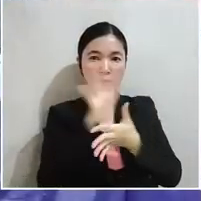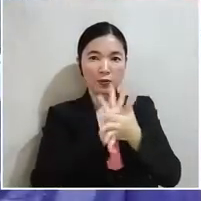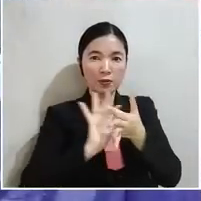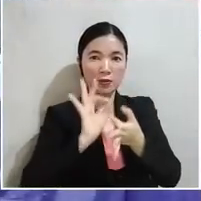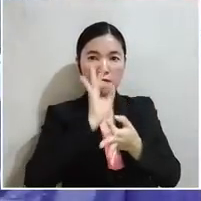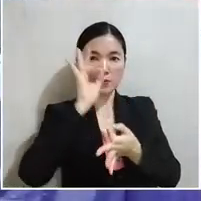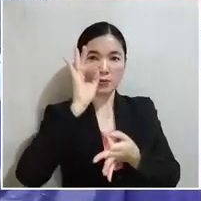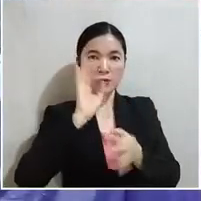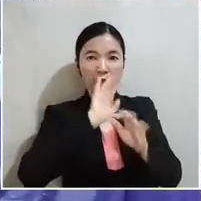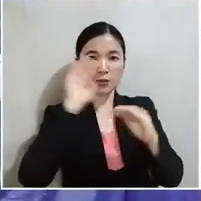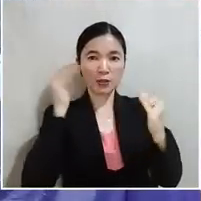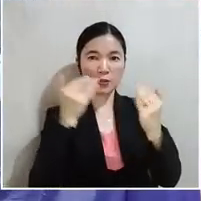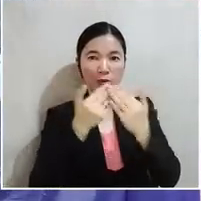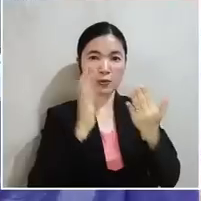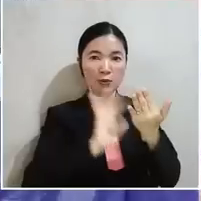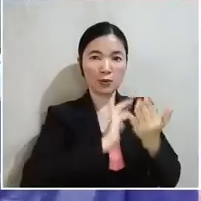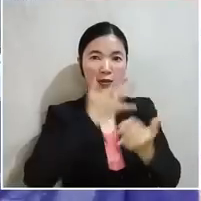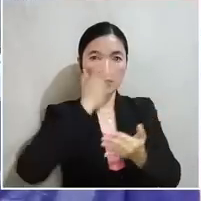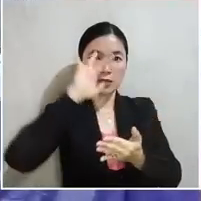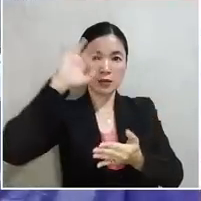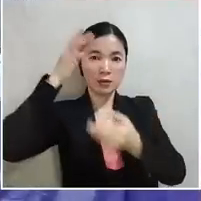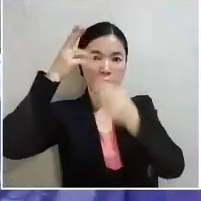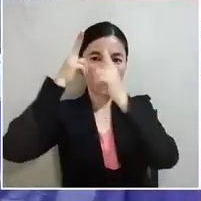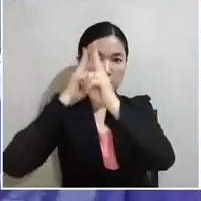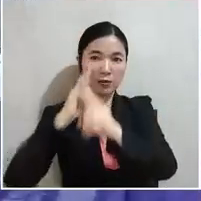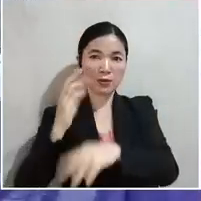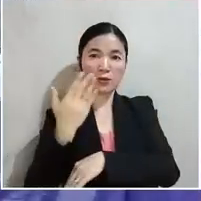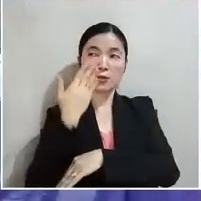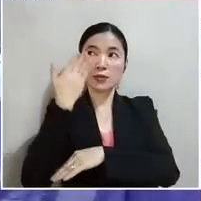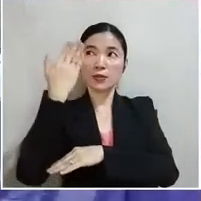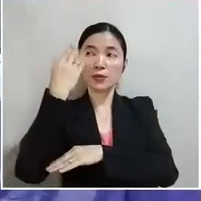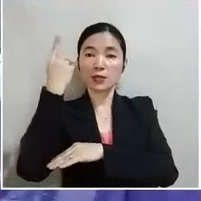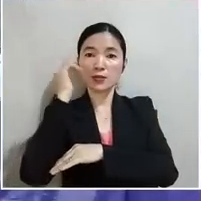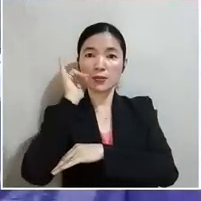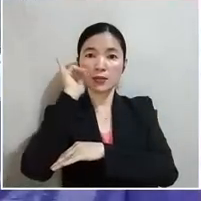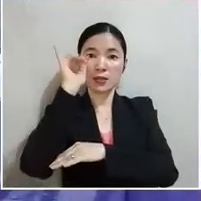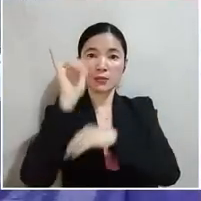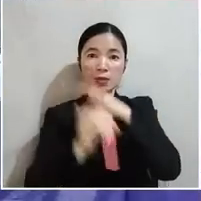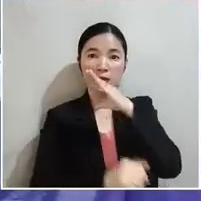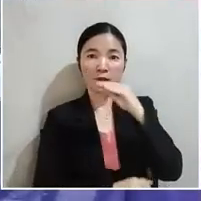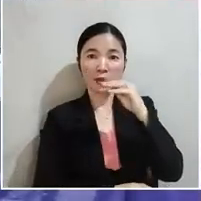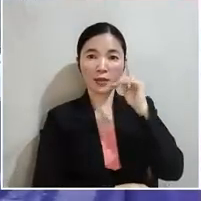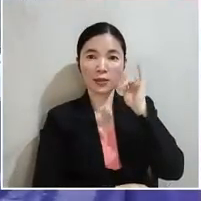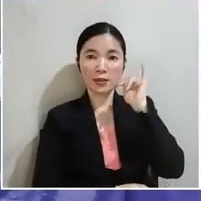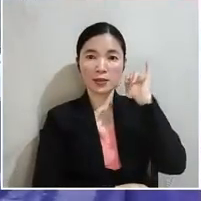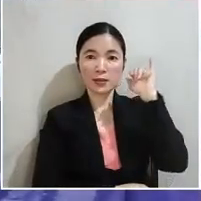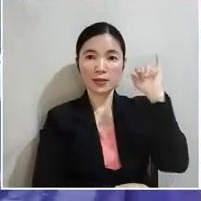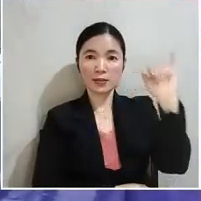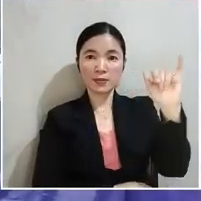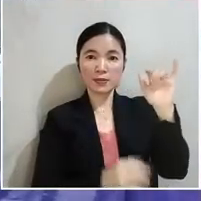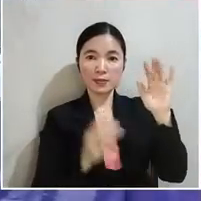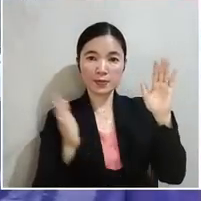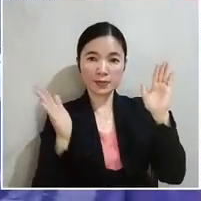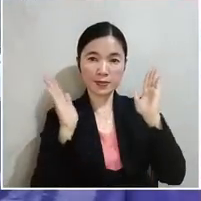all glory and honor is yours forever and ever.